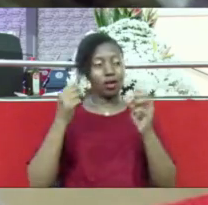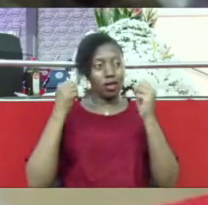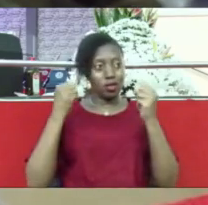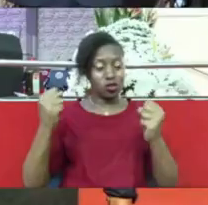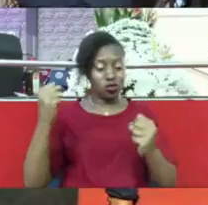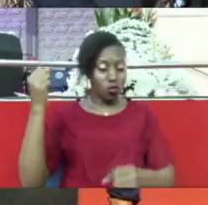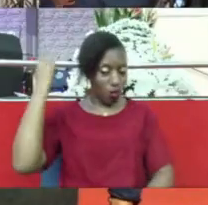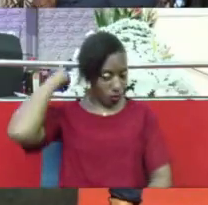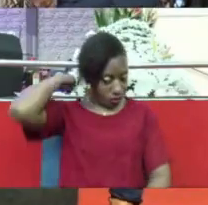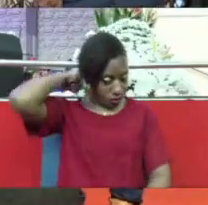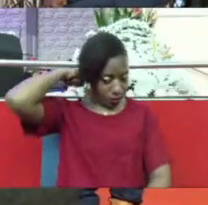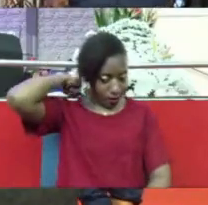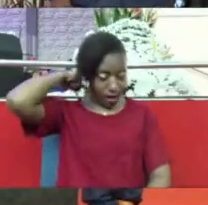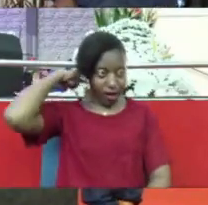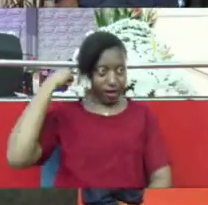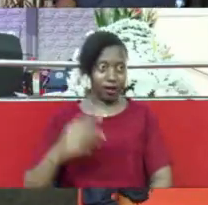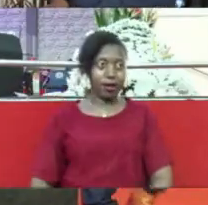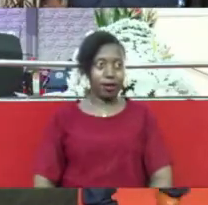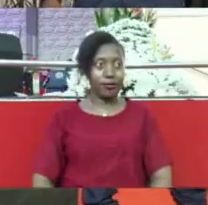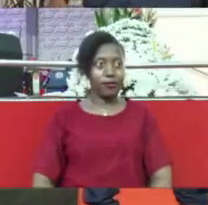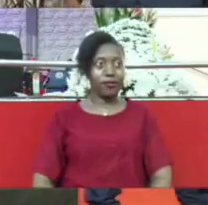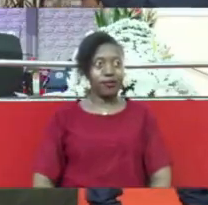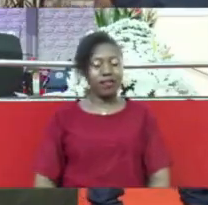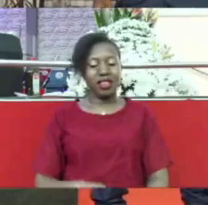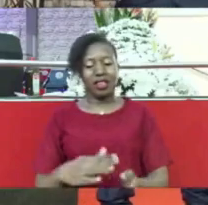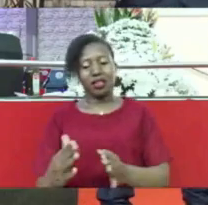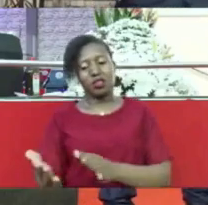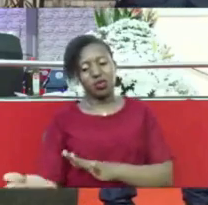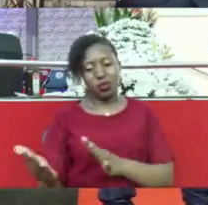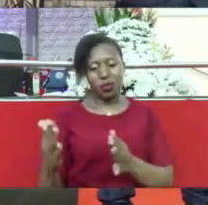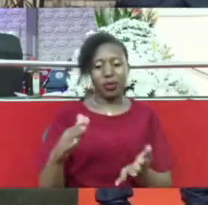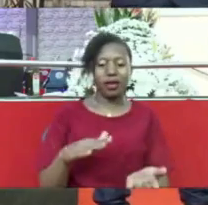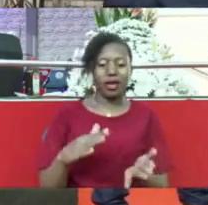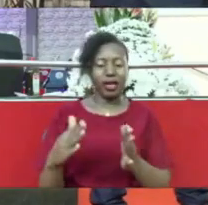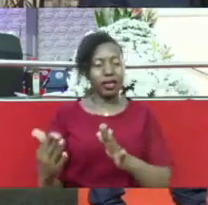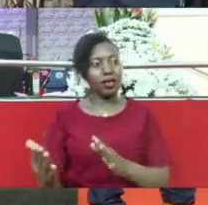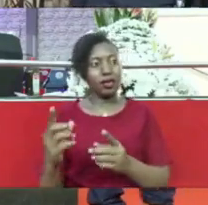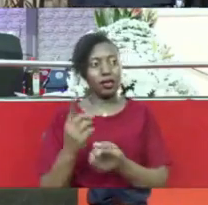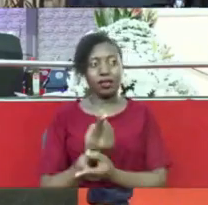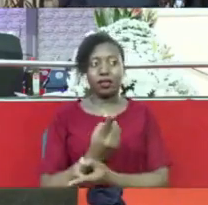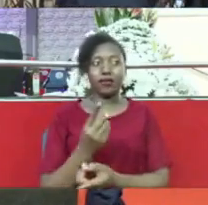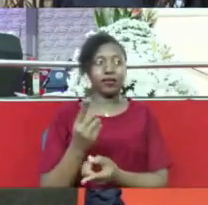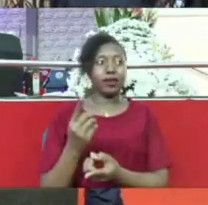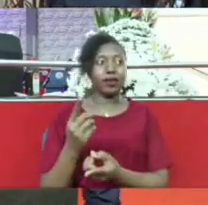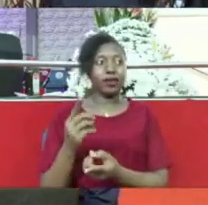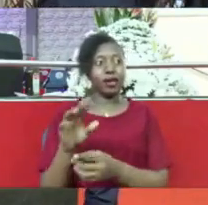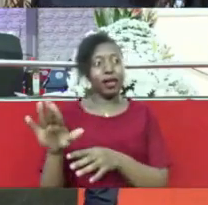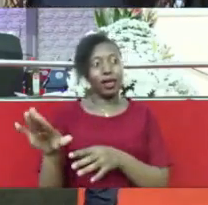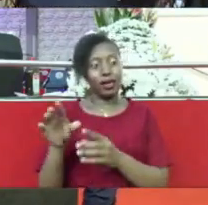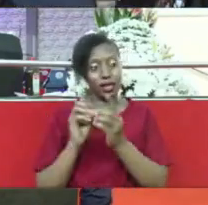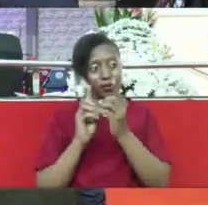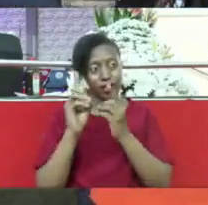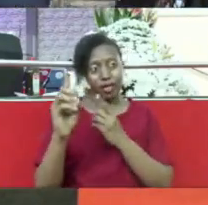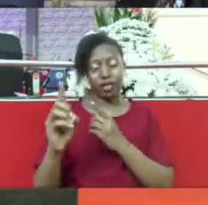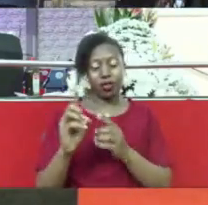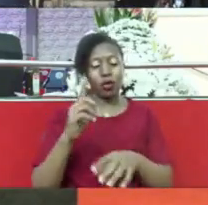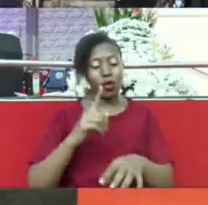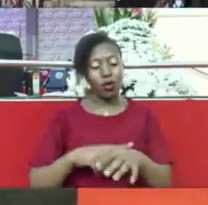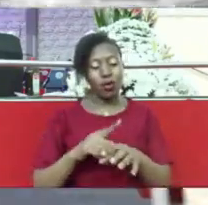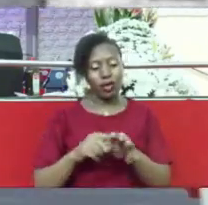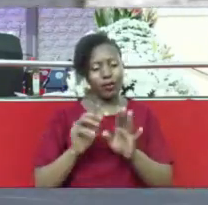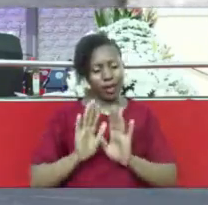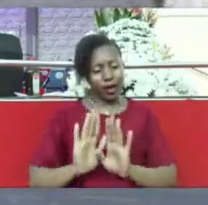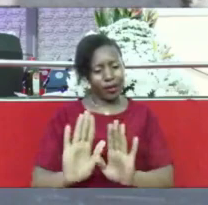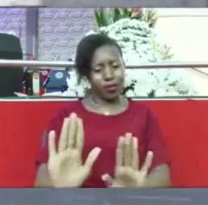wa mgongo mzito. They are swayed back and forth. Wanapelekwa kushoto kulia. Whenever they are pushed.